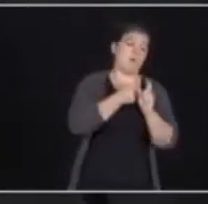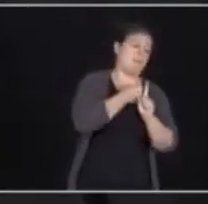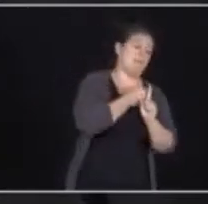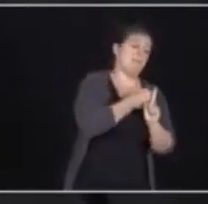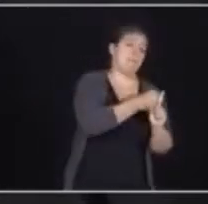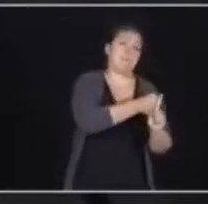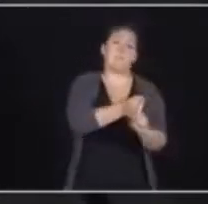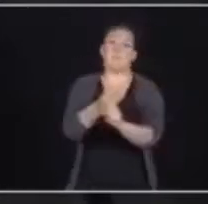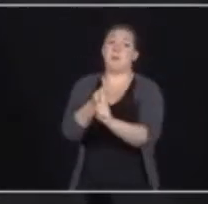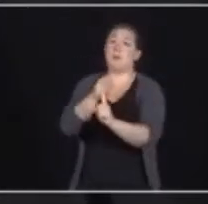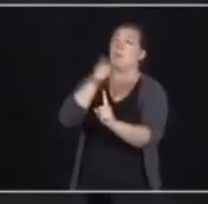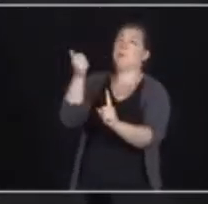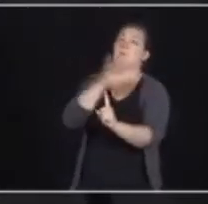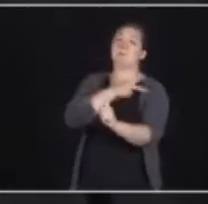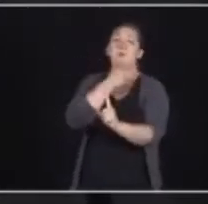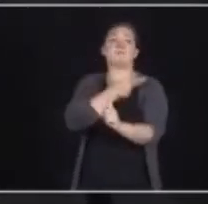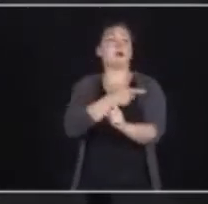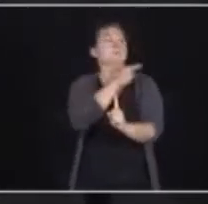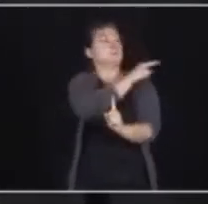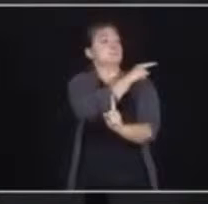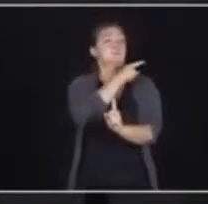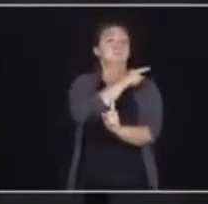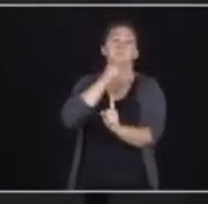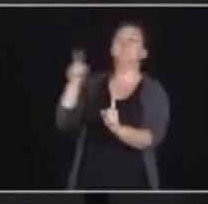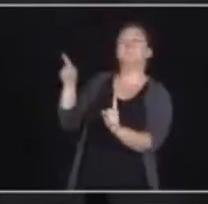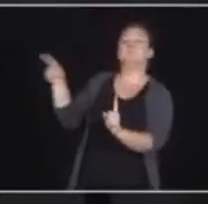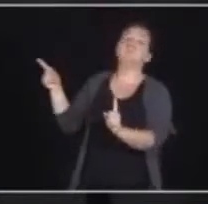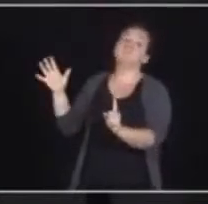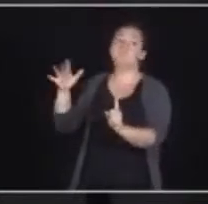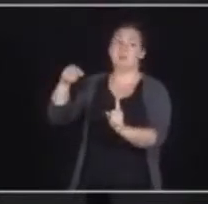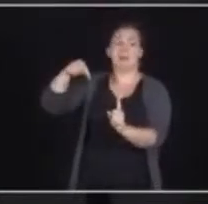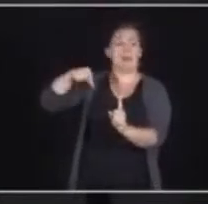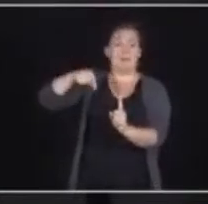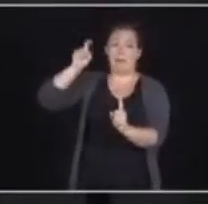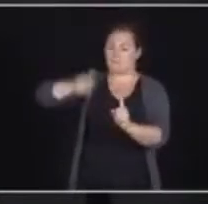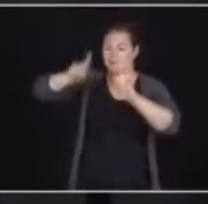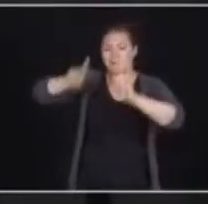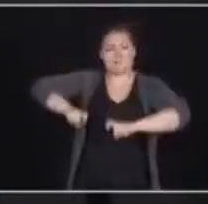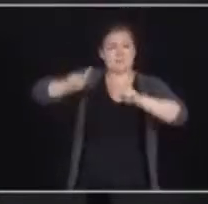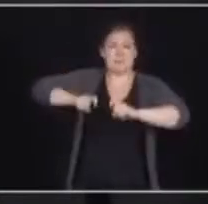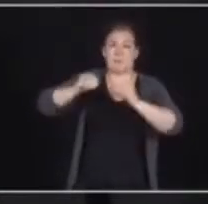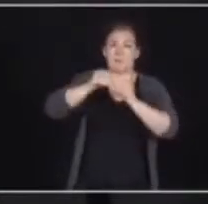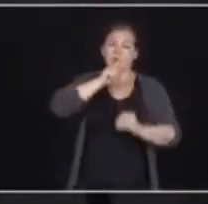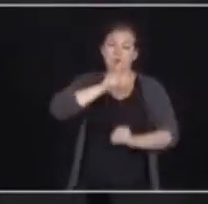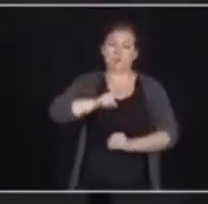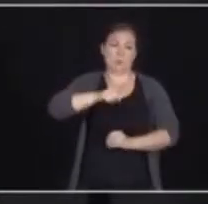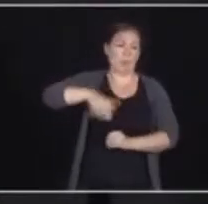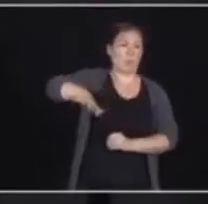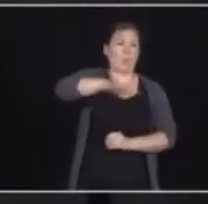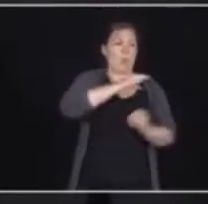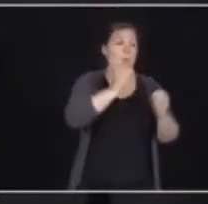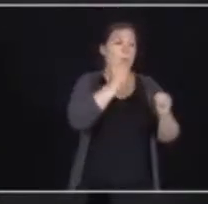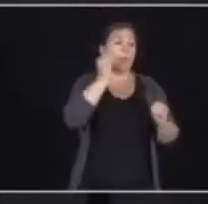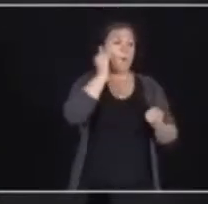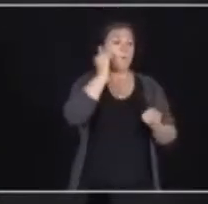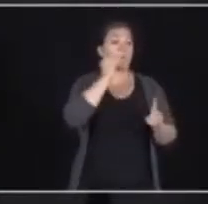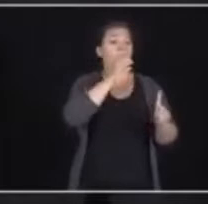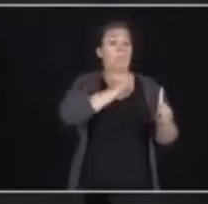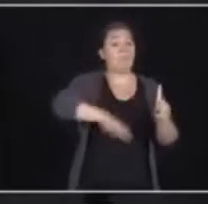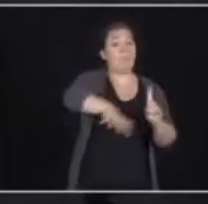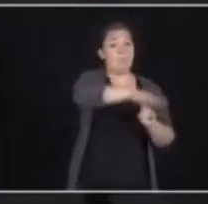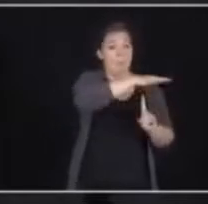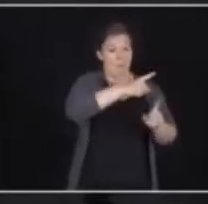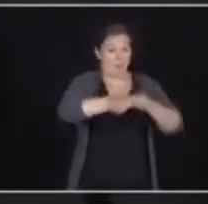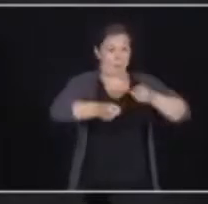And so we want to make sure that the testing is there, that our homes can manage the influx of visitors that so rightly want to see